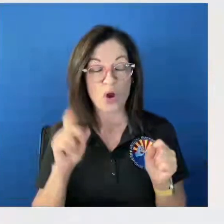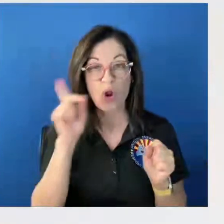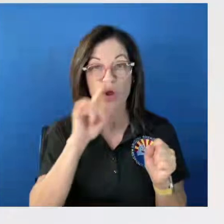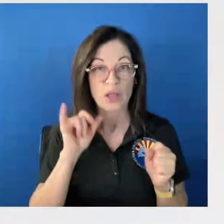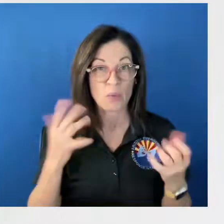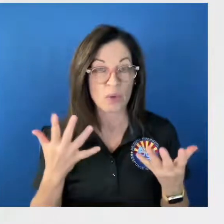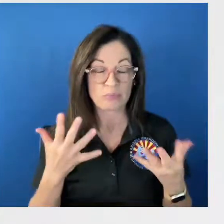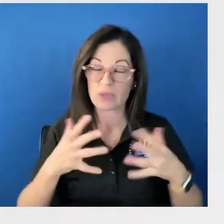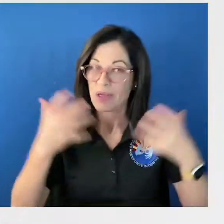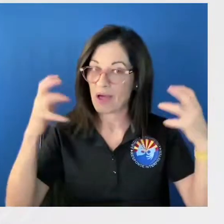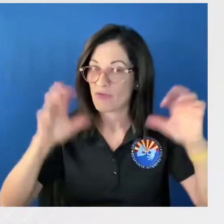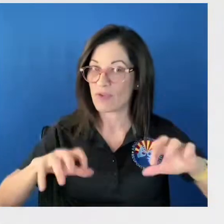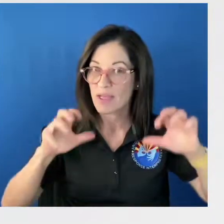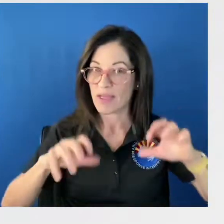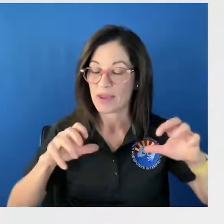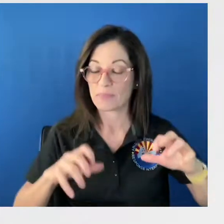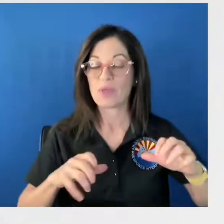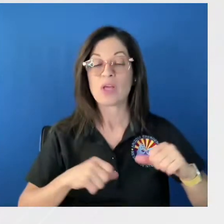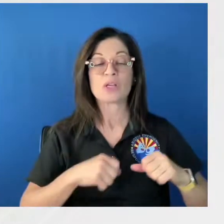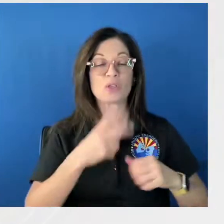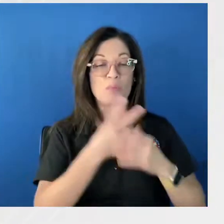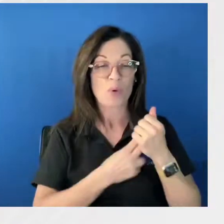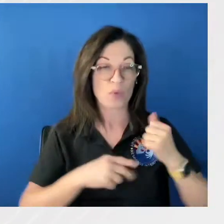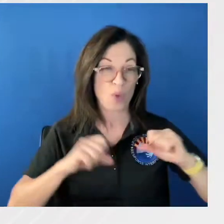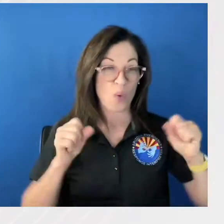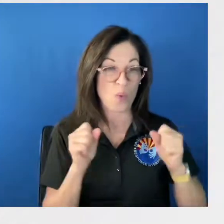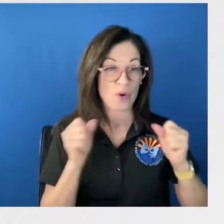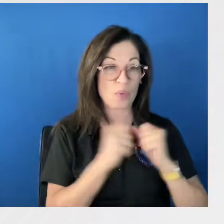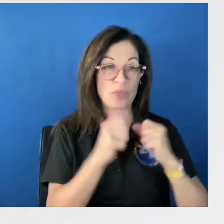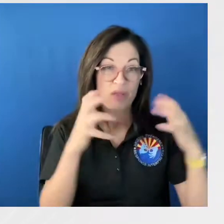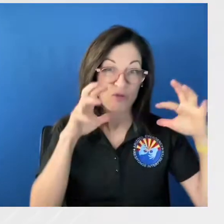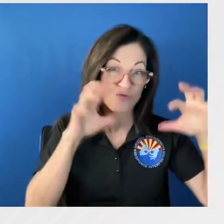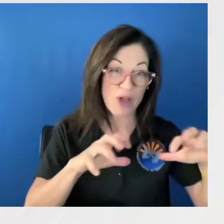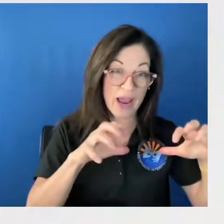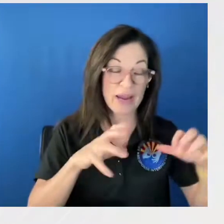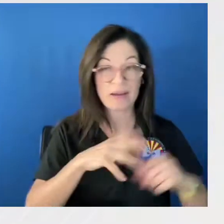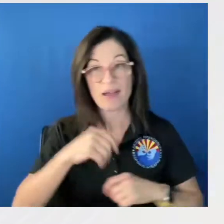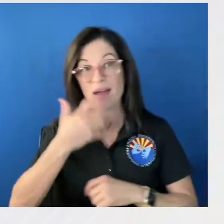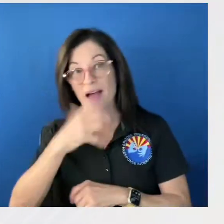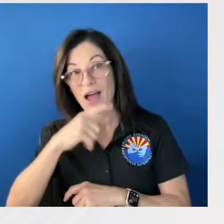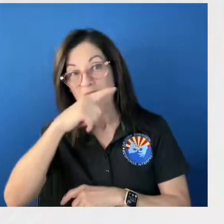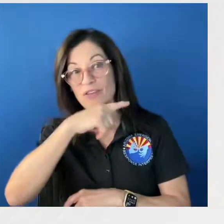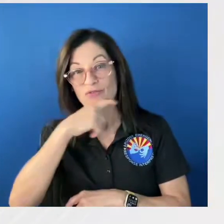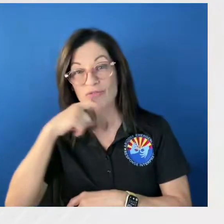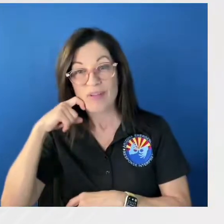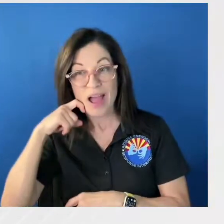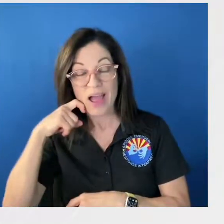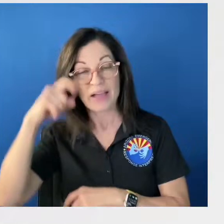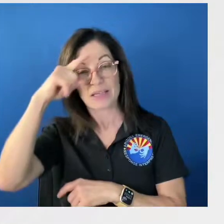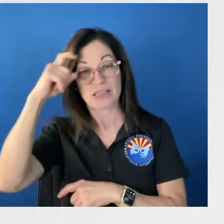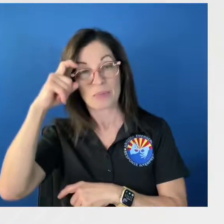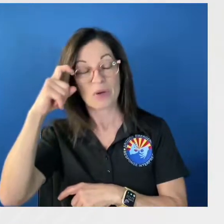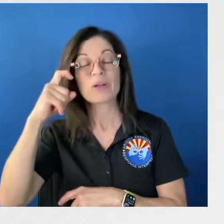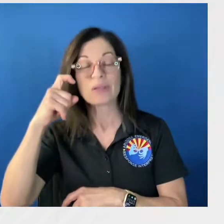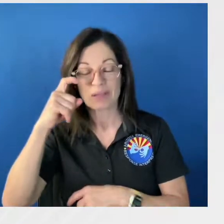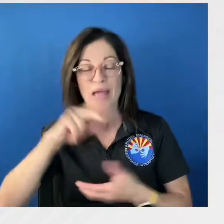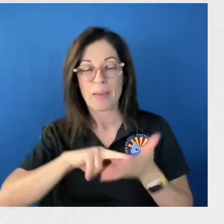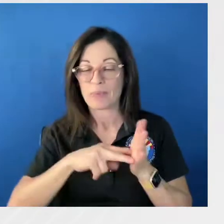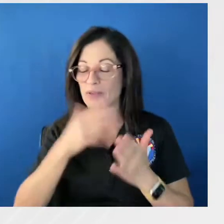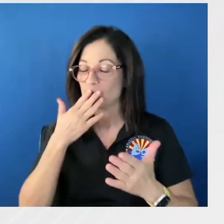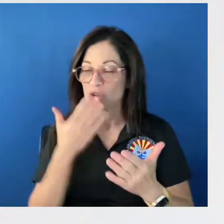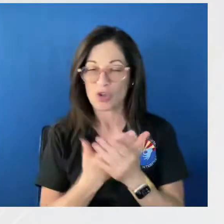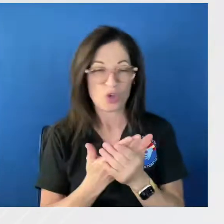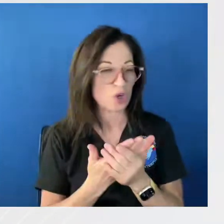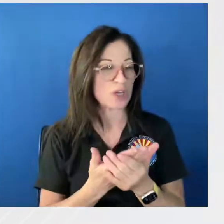right? So when we combine a winter of a lot of rain with a hot, dry summer, that builds a good recipe for fires in the fall